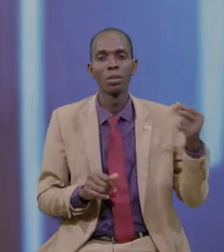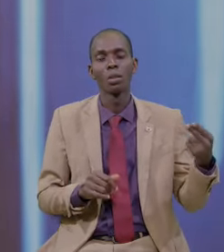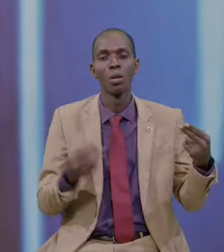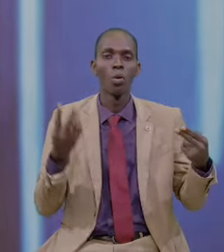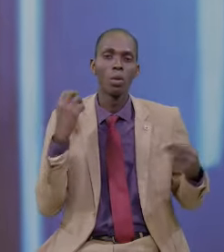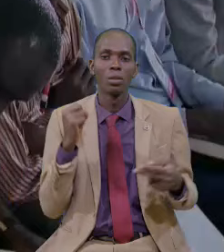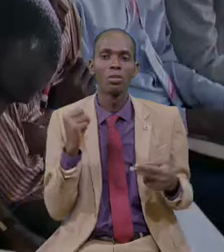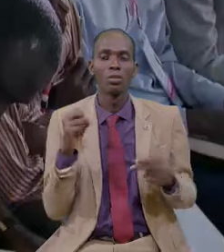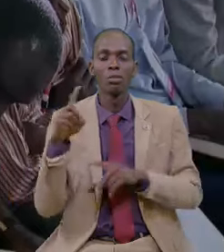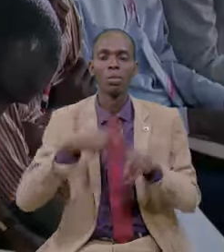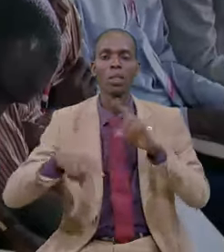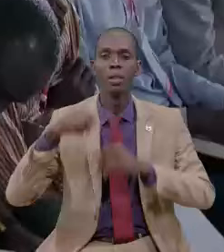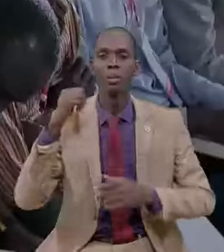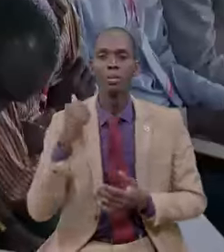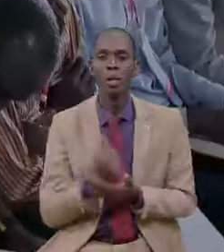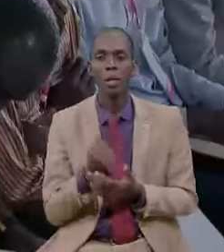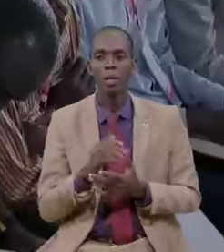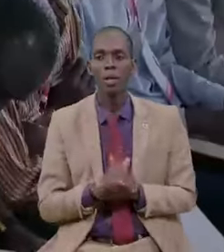I need a good amen. Amen.